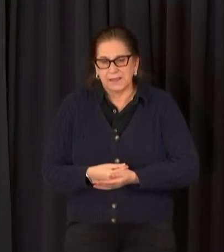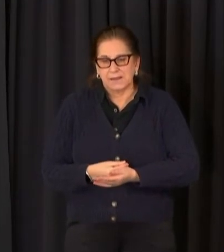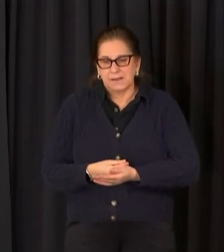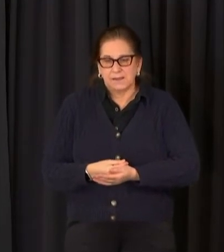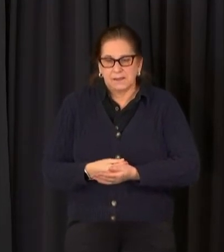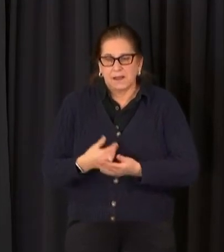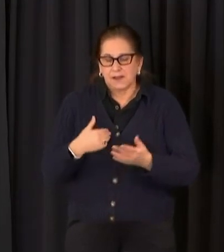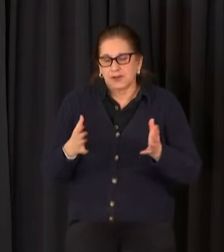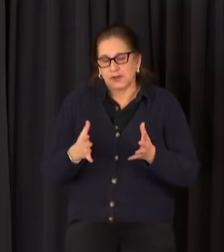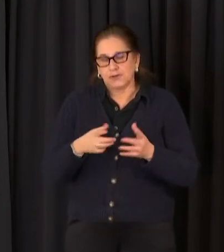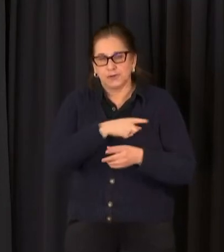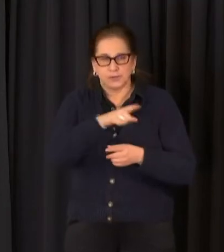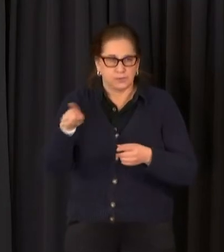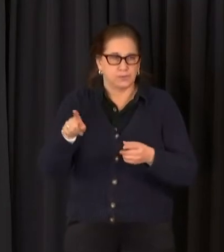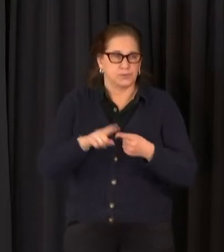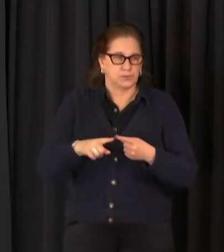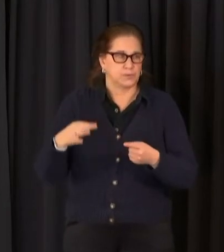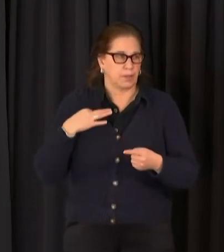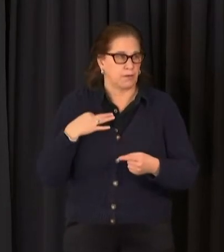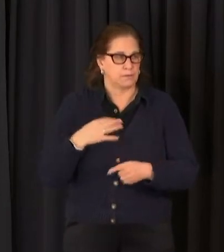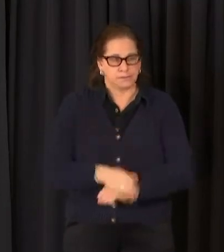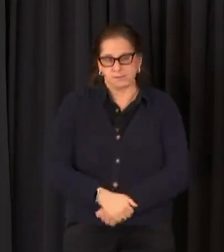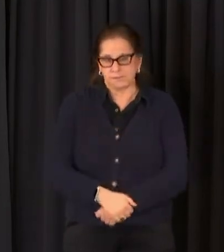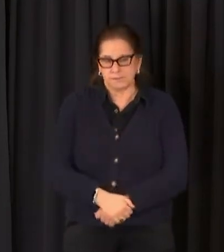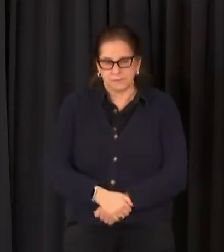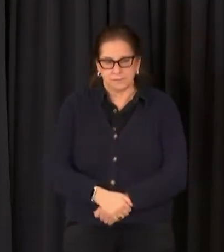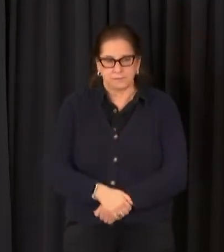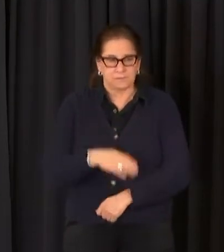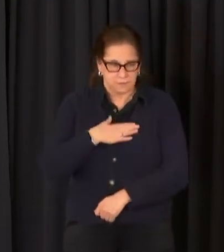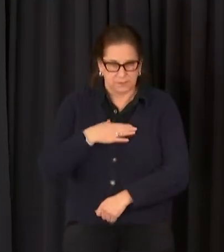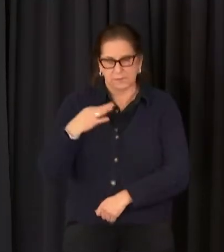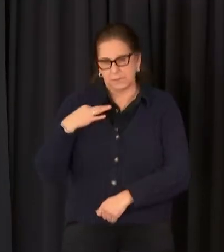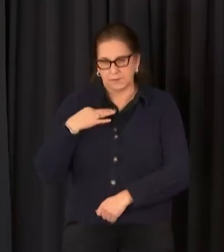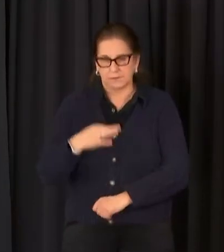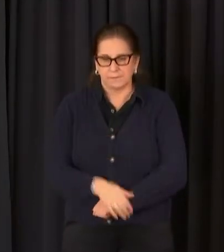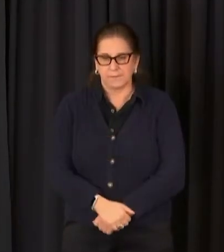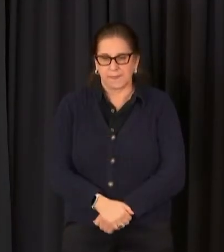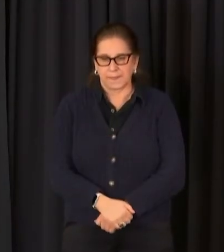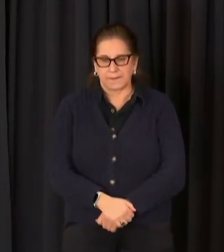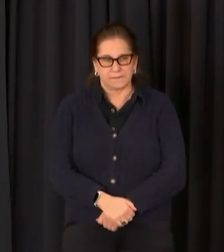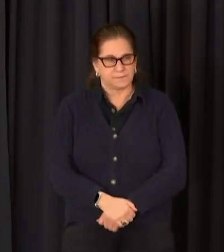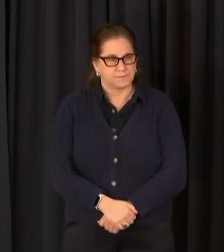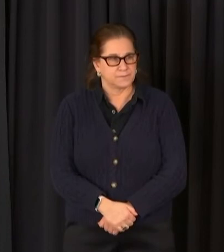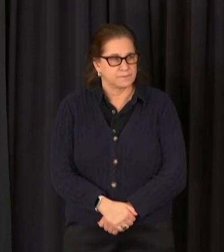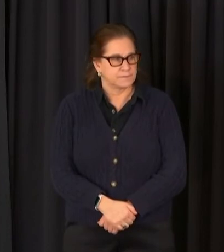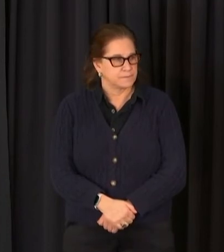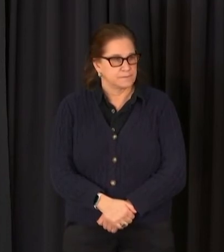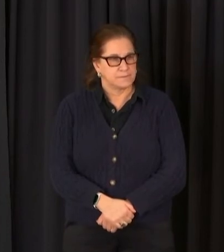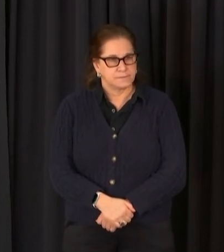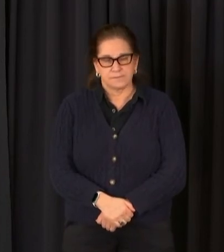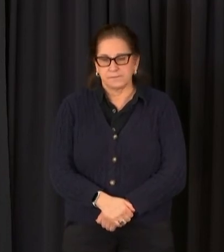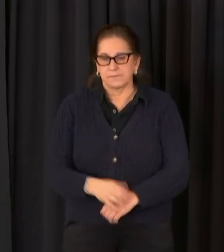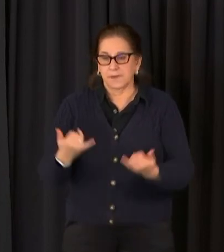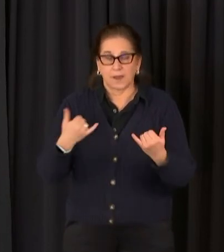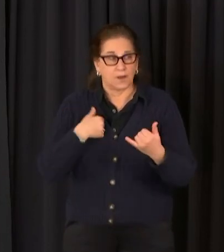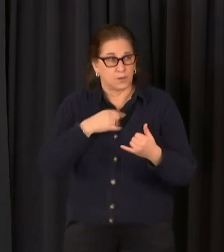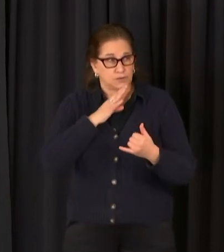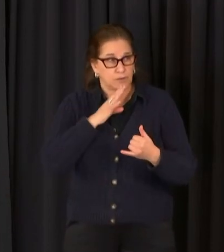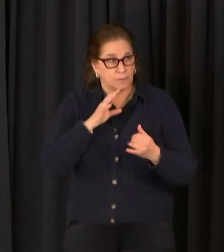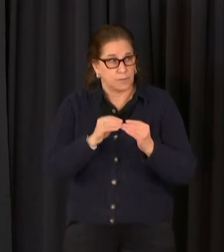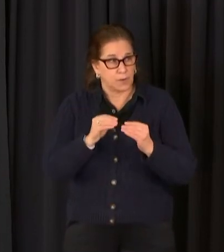you to apply. Thank you. Thank you, Polly. So let me also say something about rental